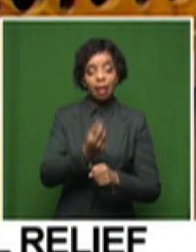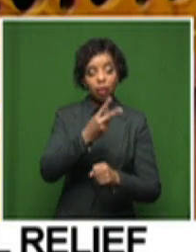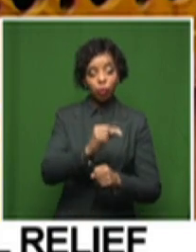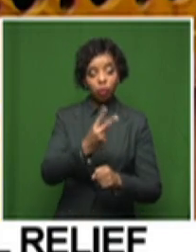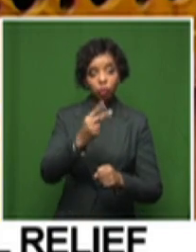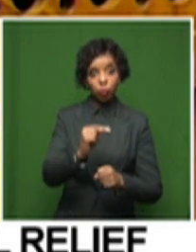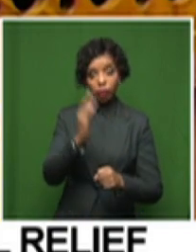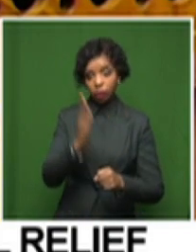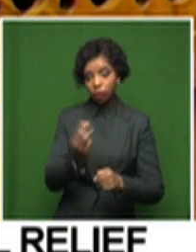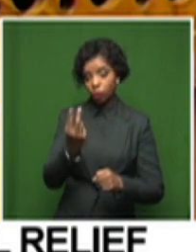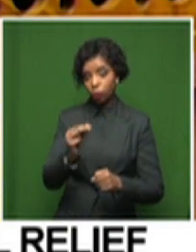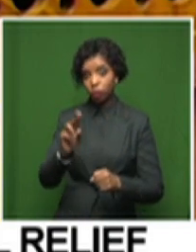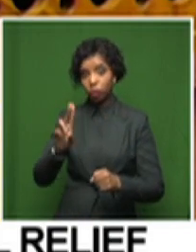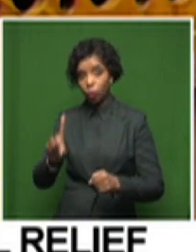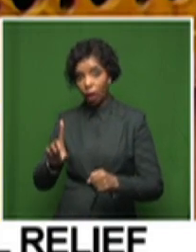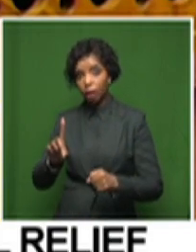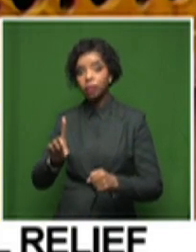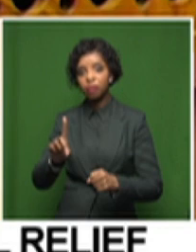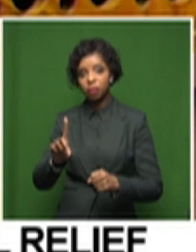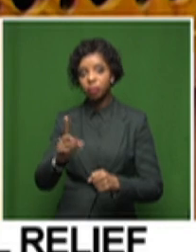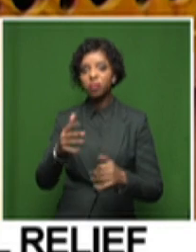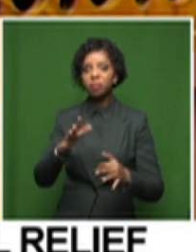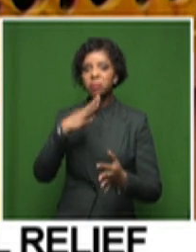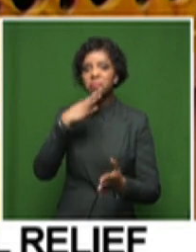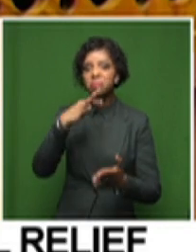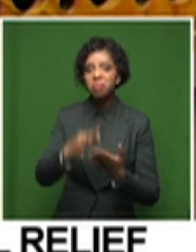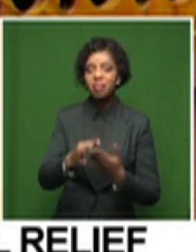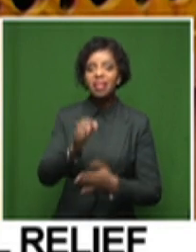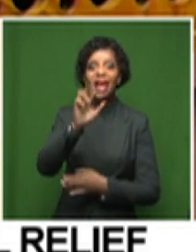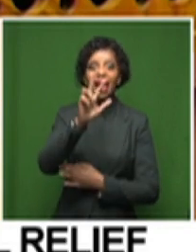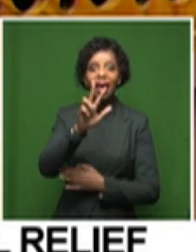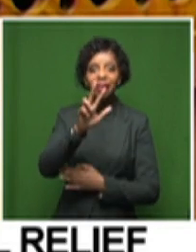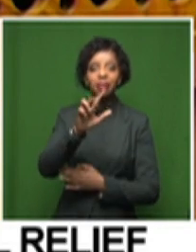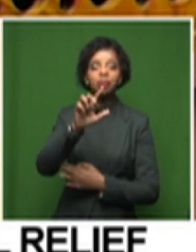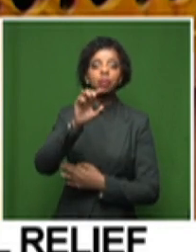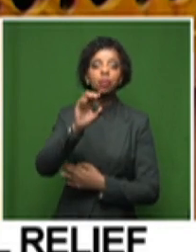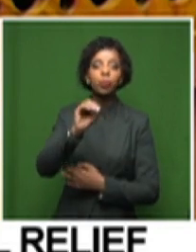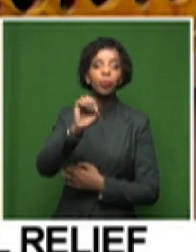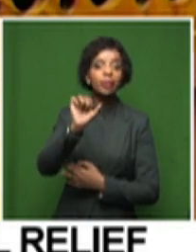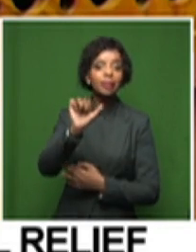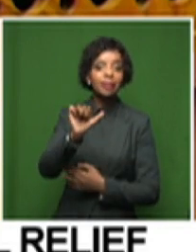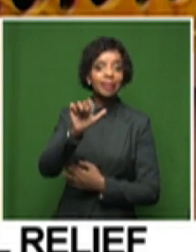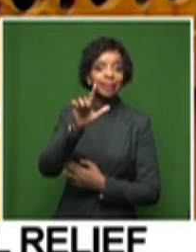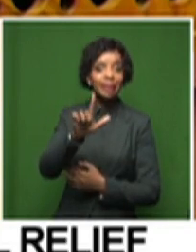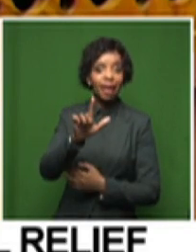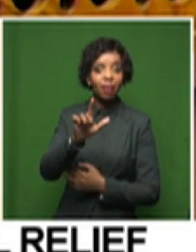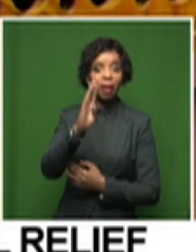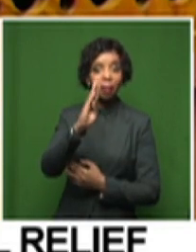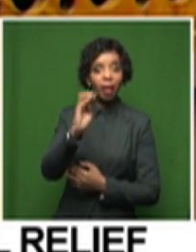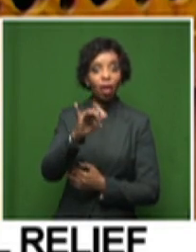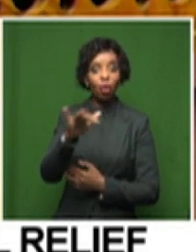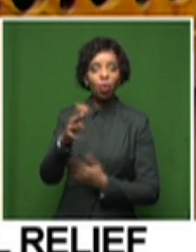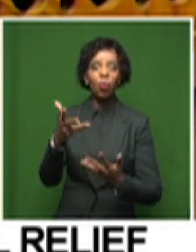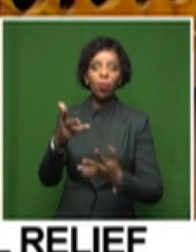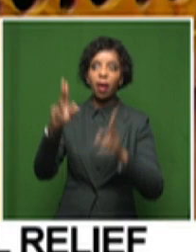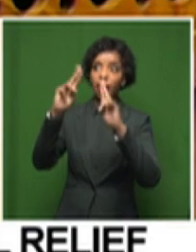2020-21 proposes allocations of 806.7 billion to national departments,